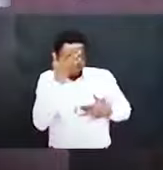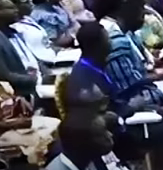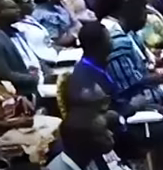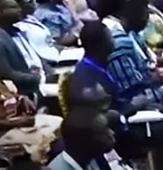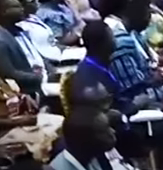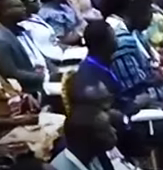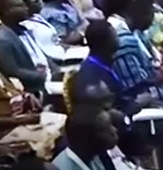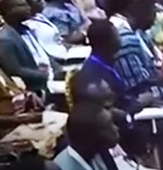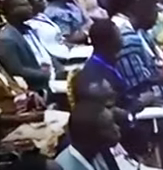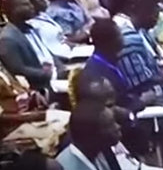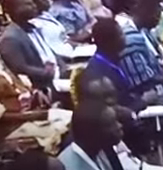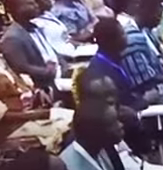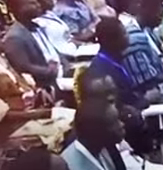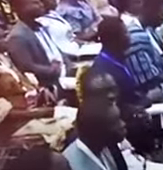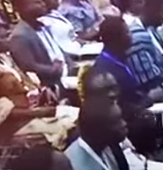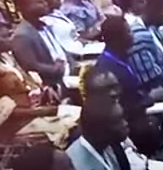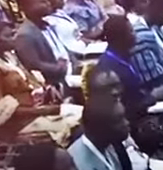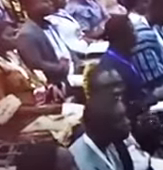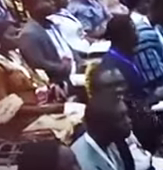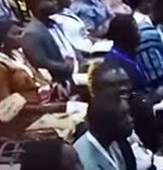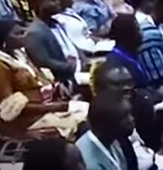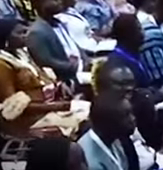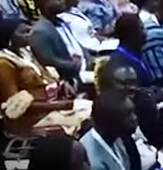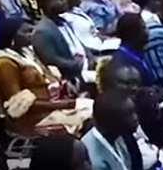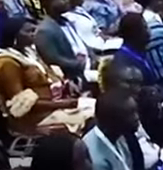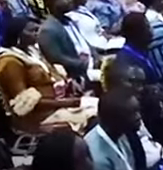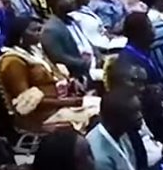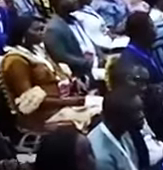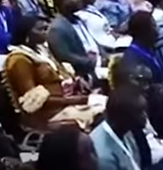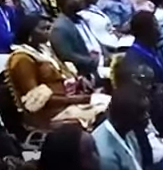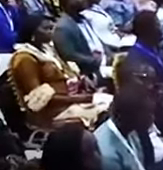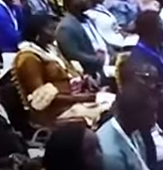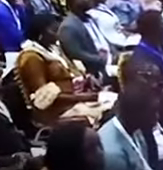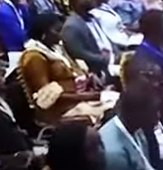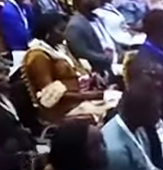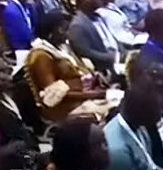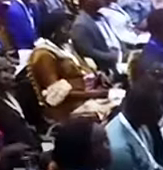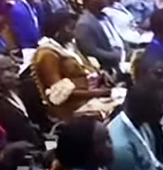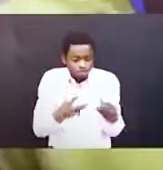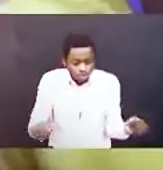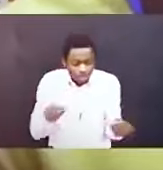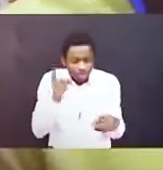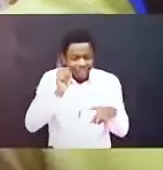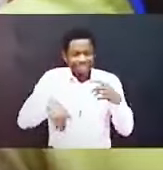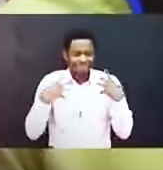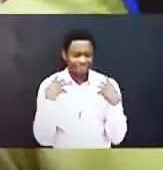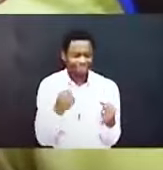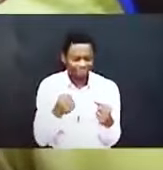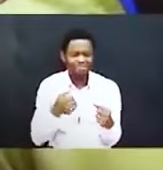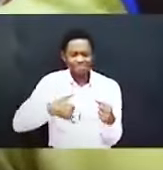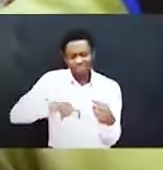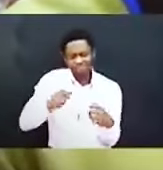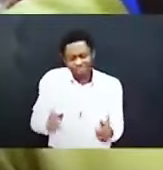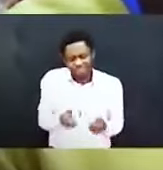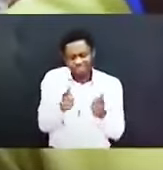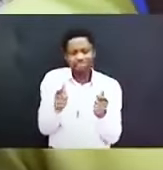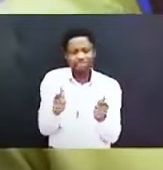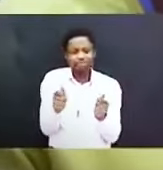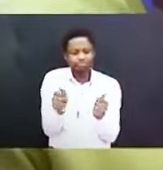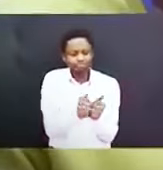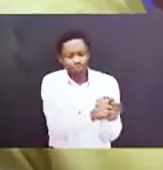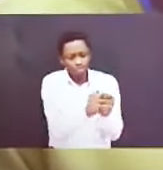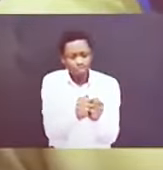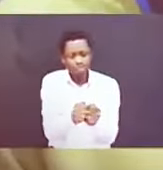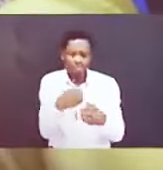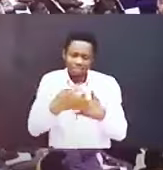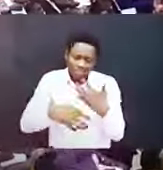Christian, as a pastor, sometimes people come to me and the sort of challenges they bring, they leave and